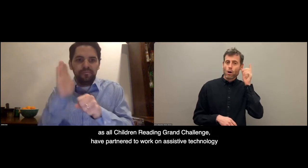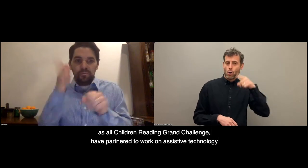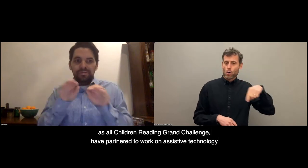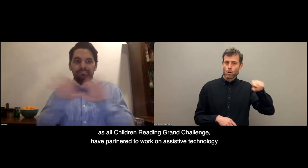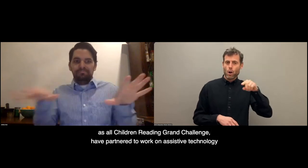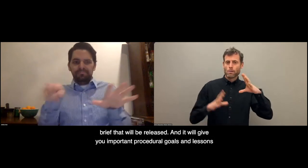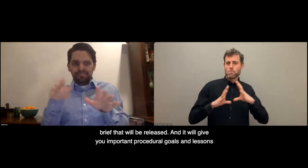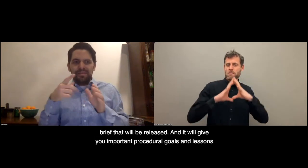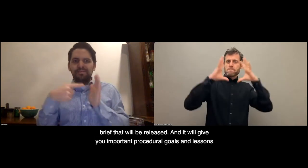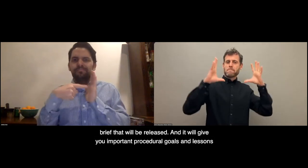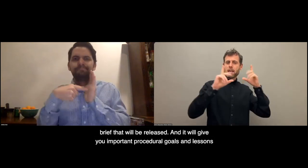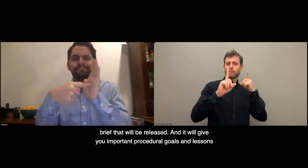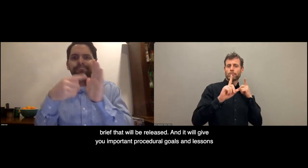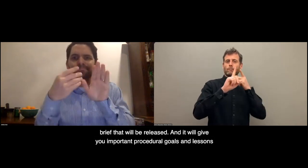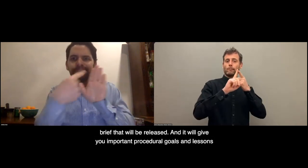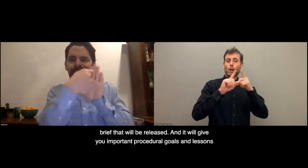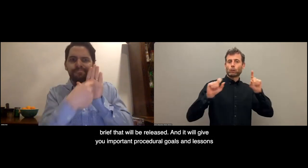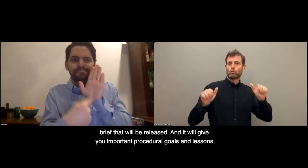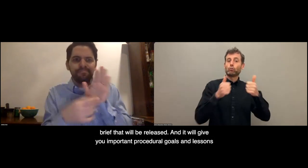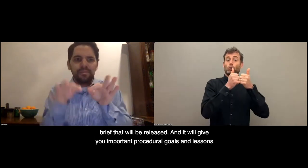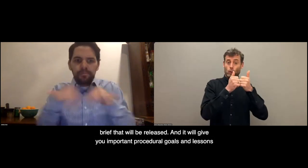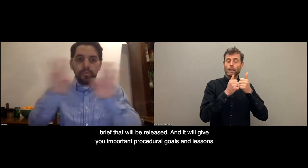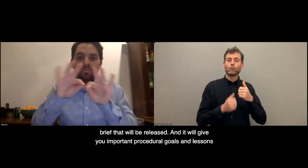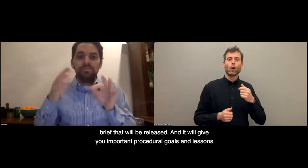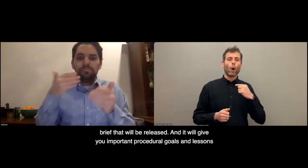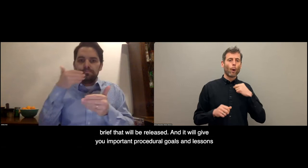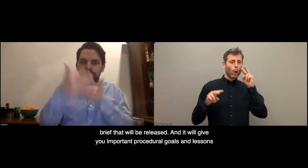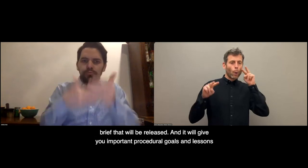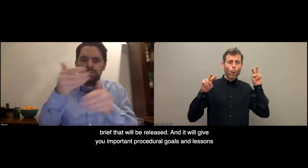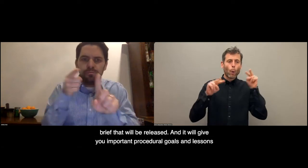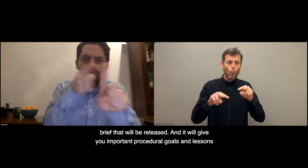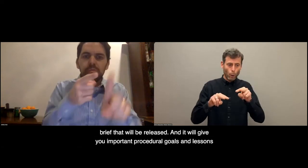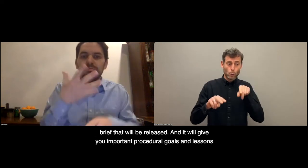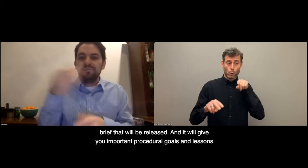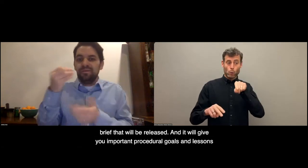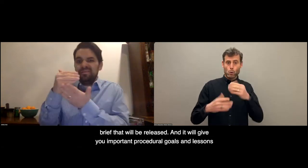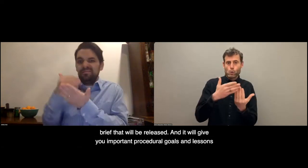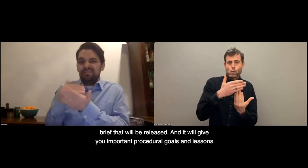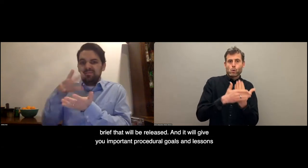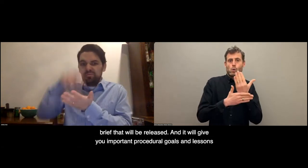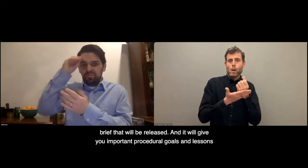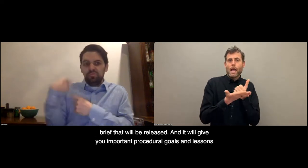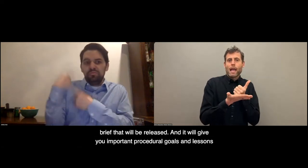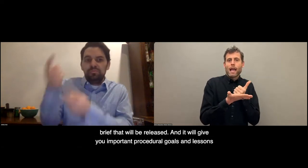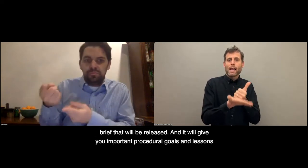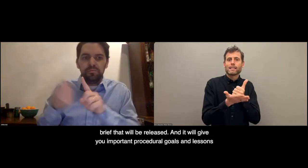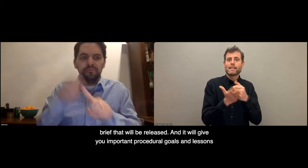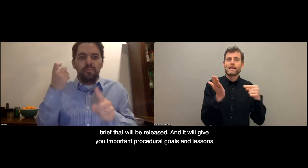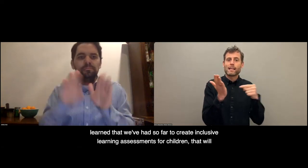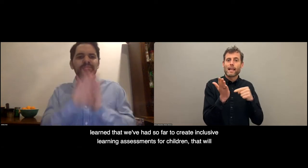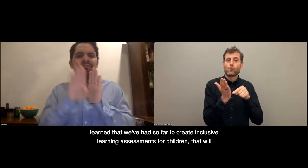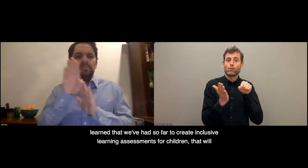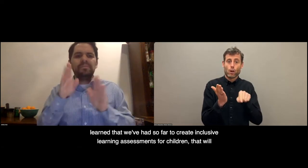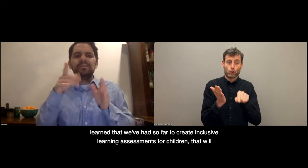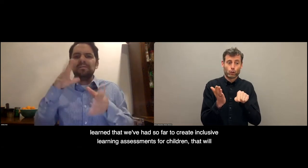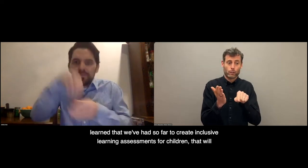on assistive technology brief that will be released, and it will give you important procedural goals and